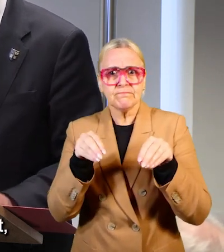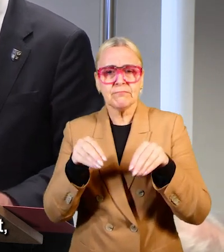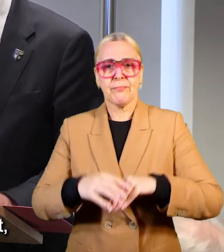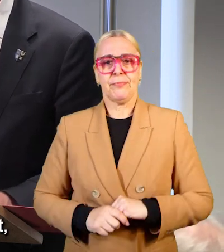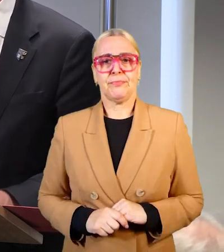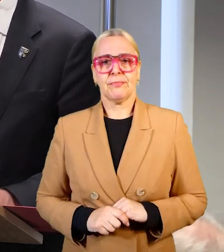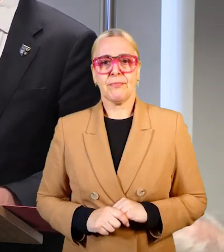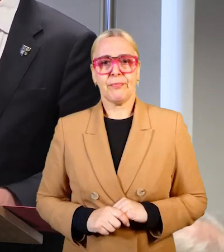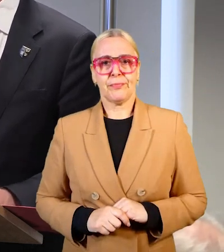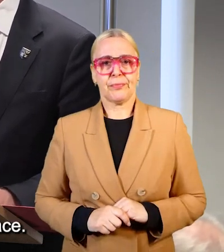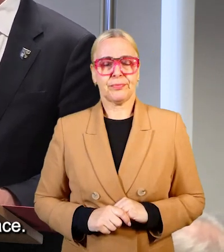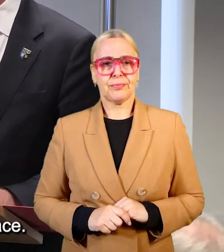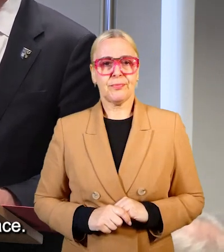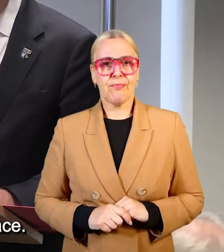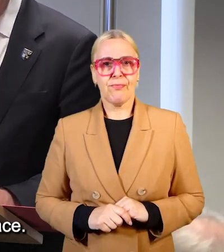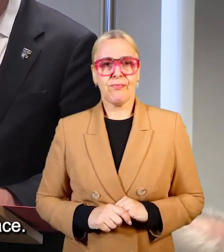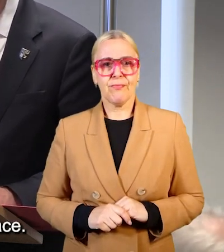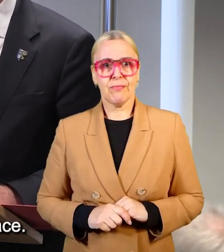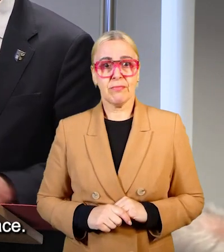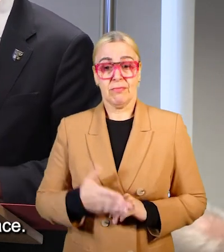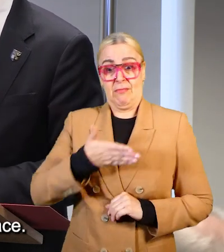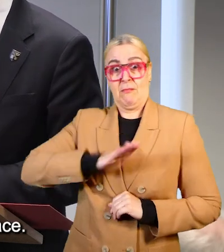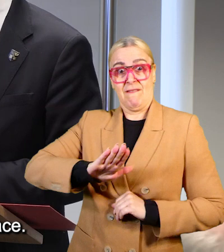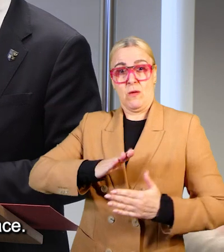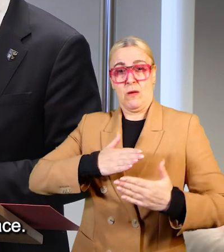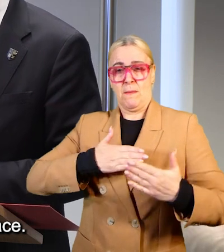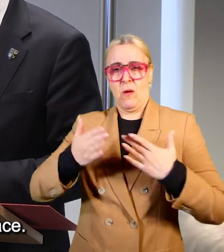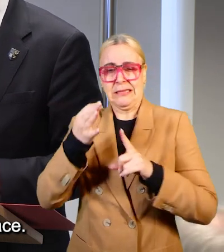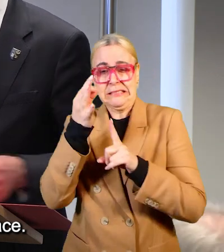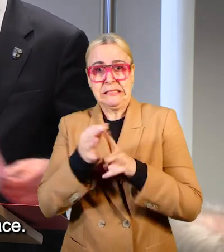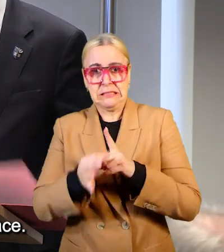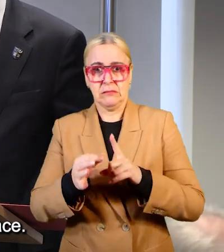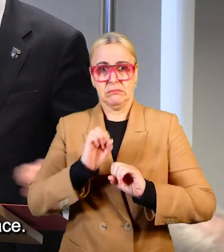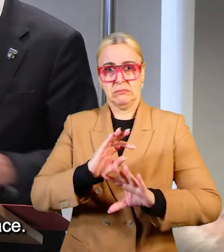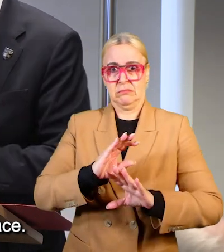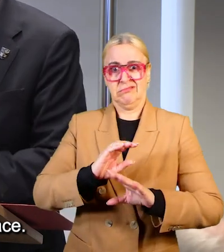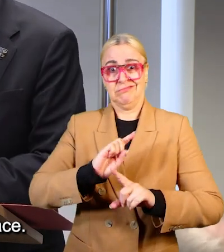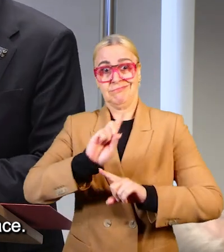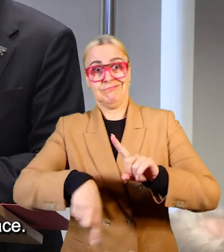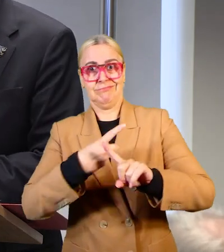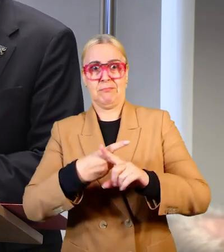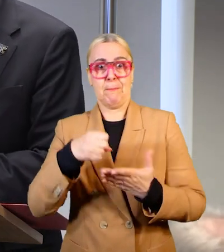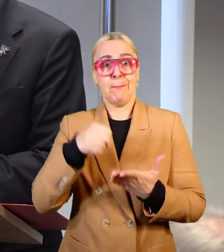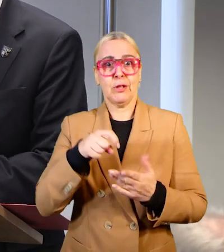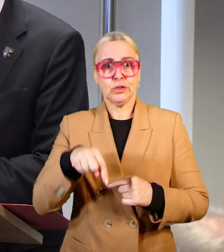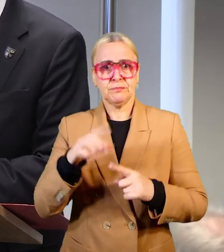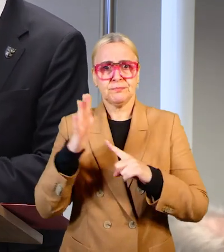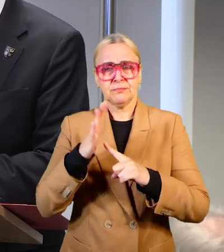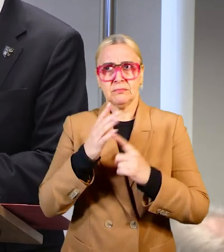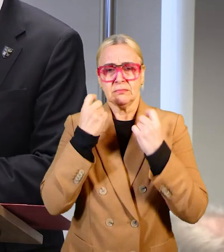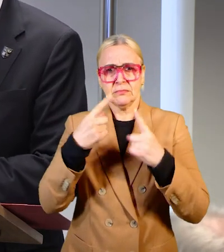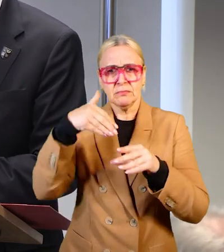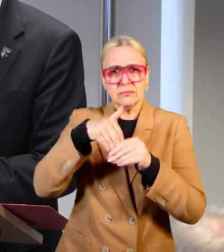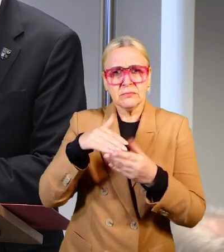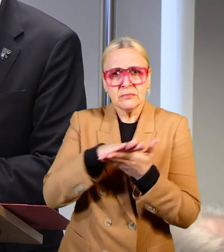us most and ultimately to make Surrey a safer and better place. Before I go into more